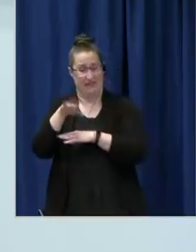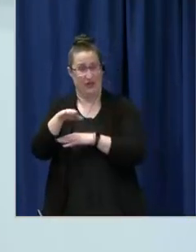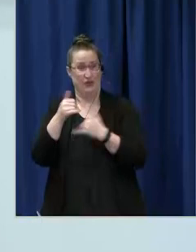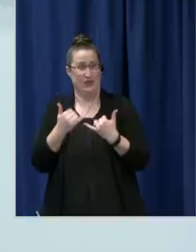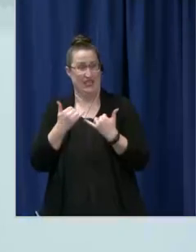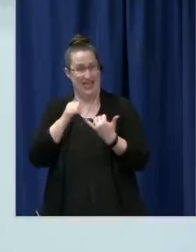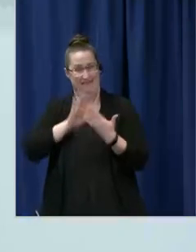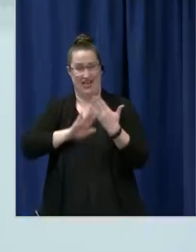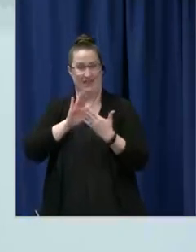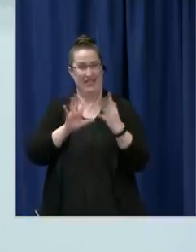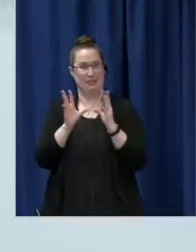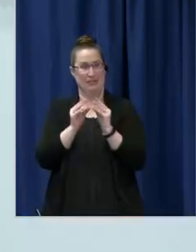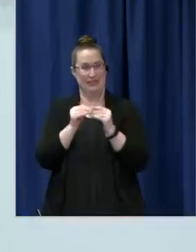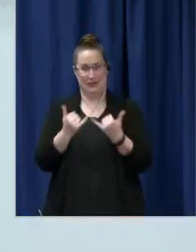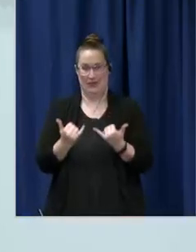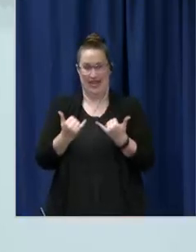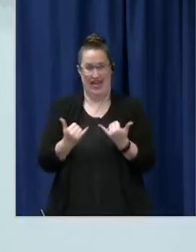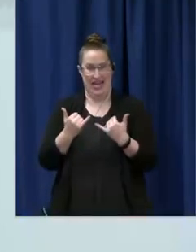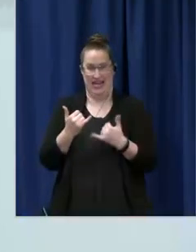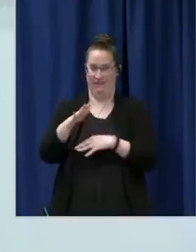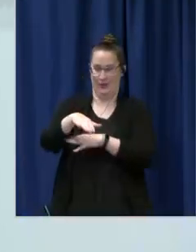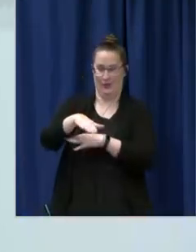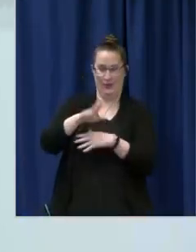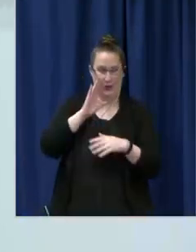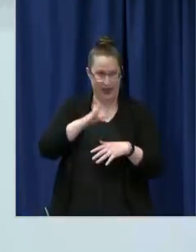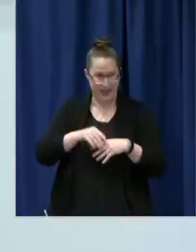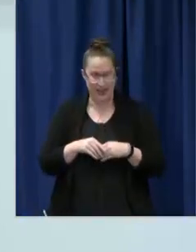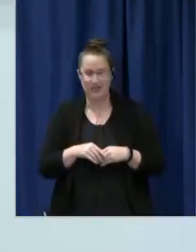face-to-face meeting this afternoon.